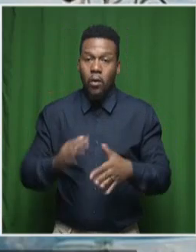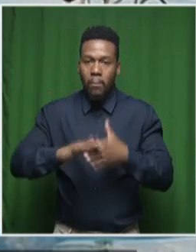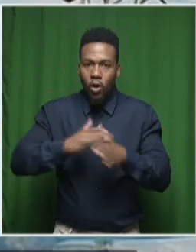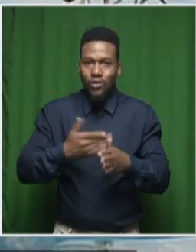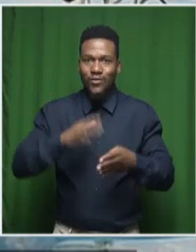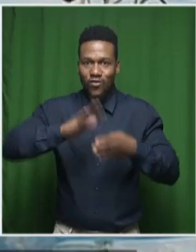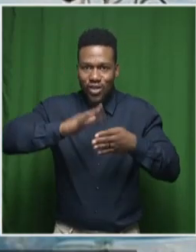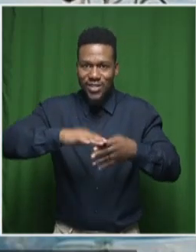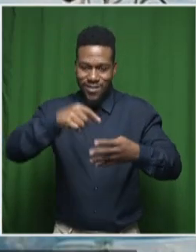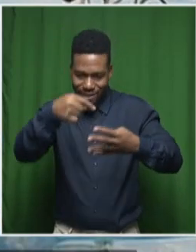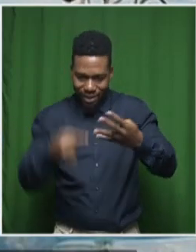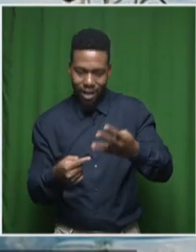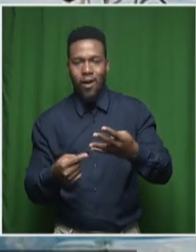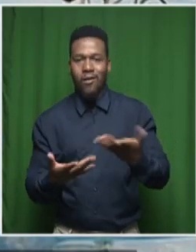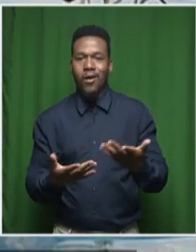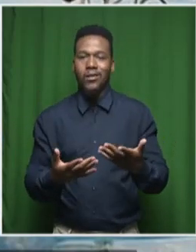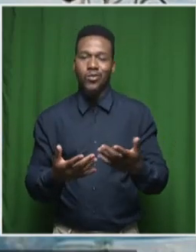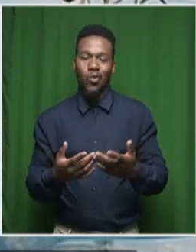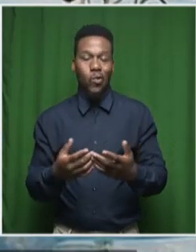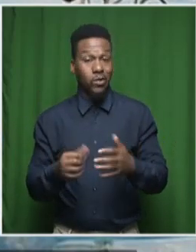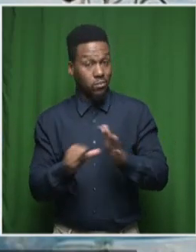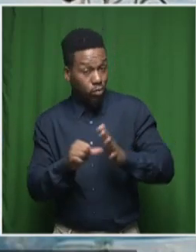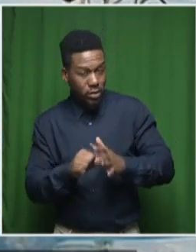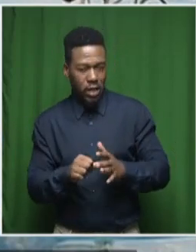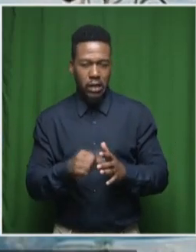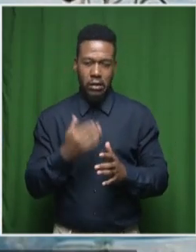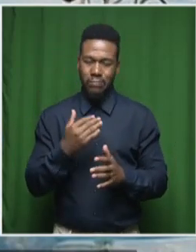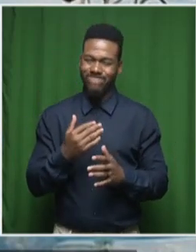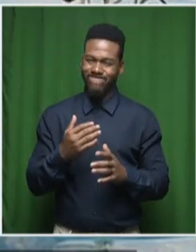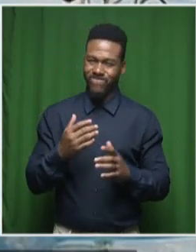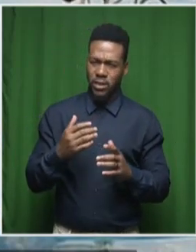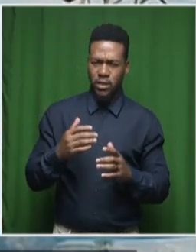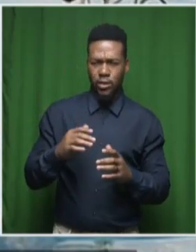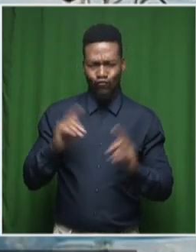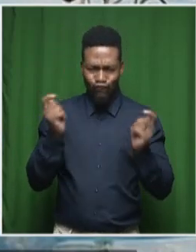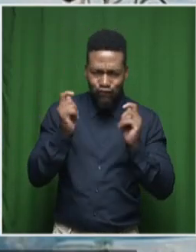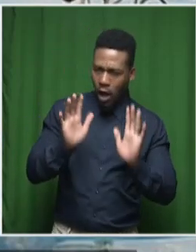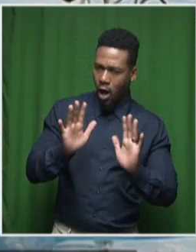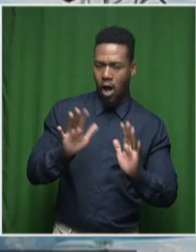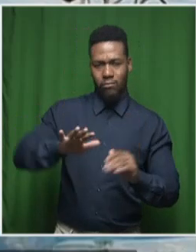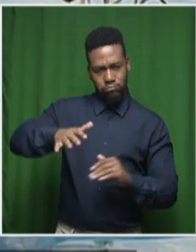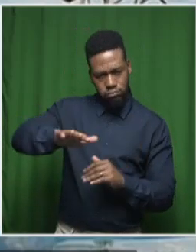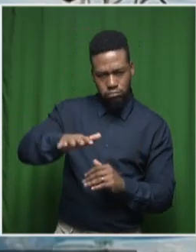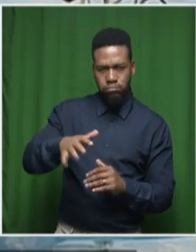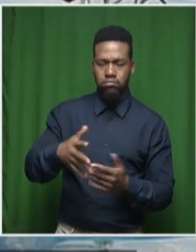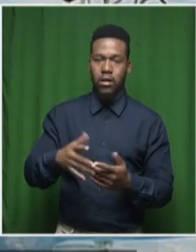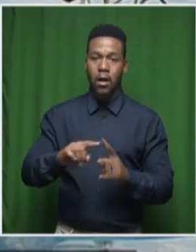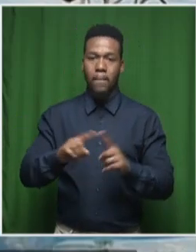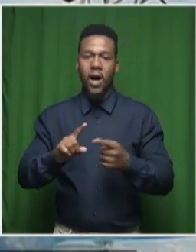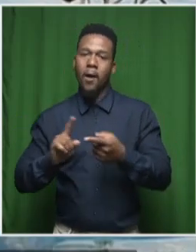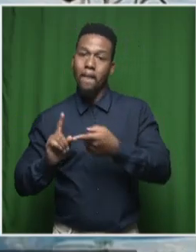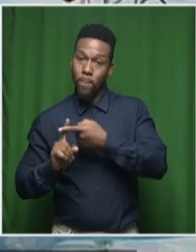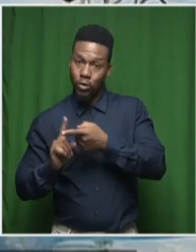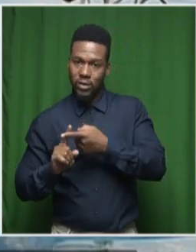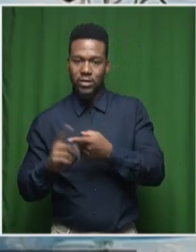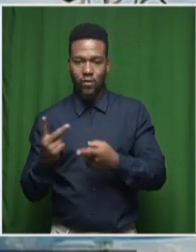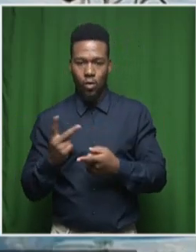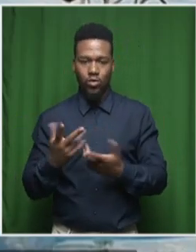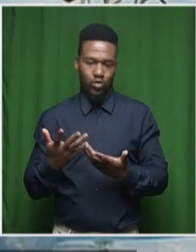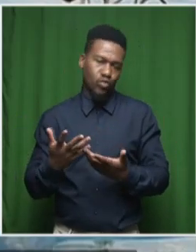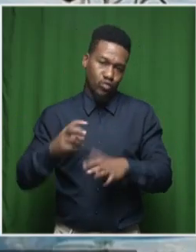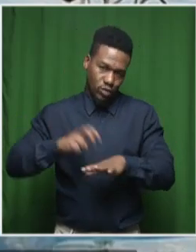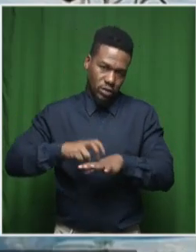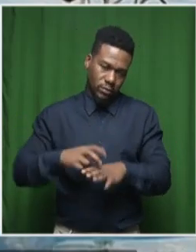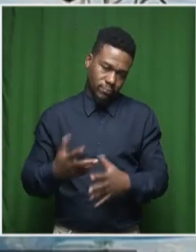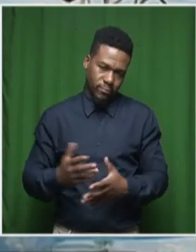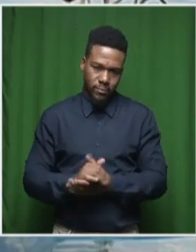is important to be moderate in terms of this outlook, although positive, but I think it's also quite important to have that kind of moderate outlook when it